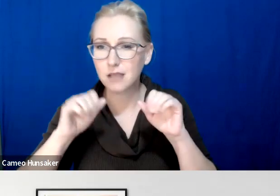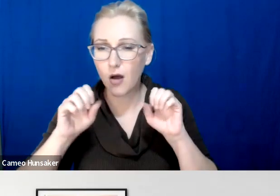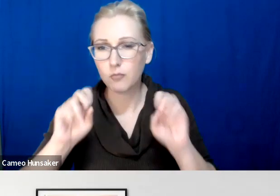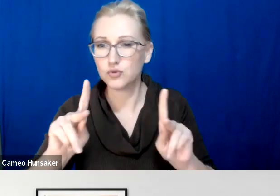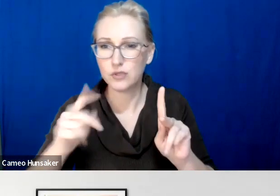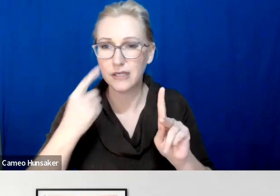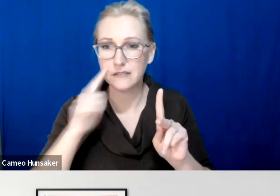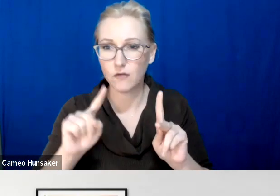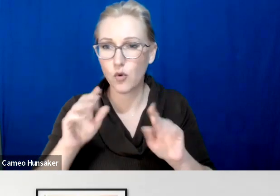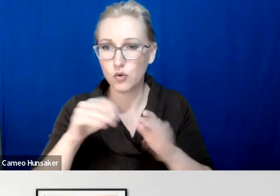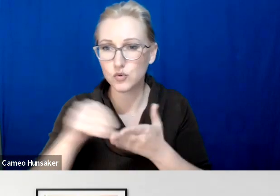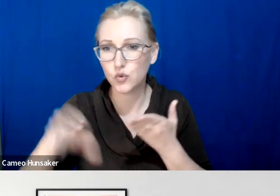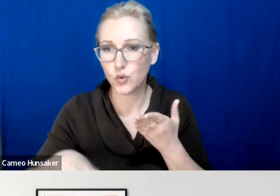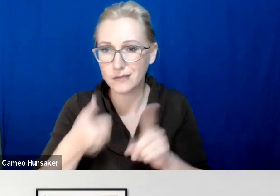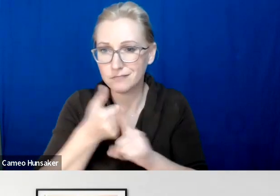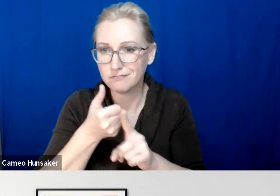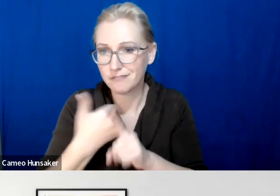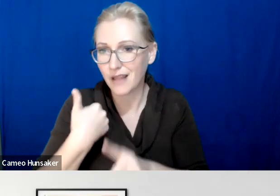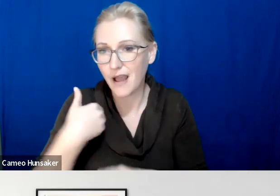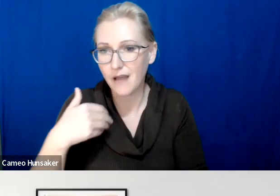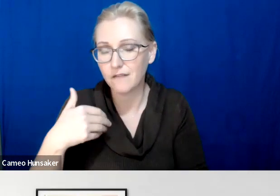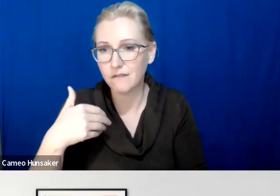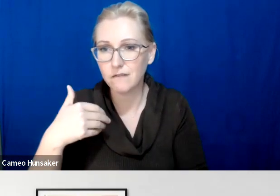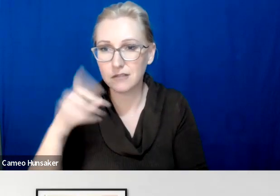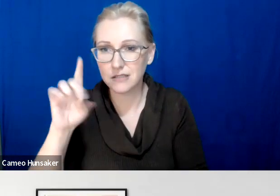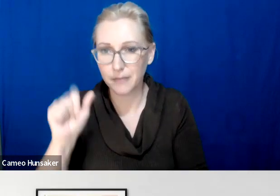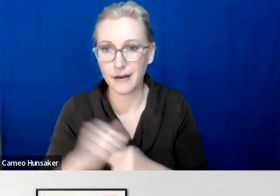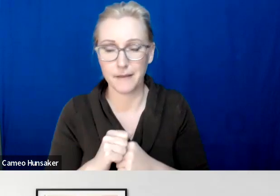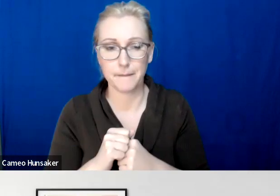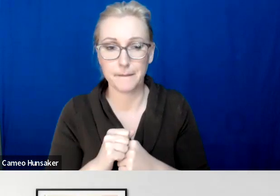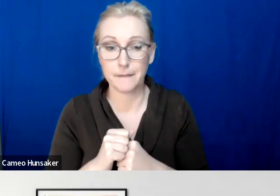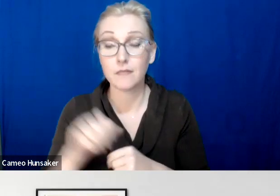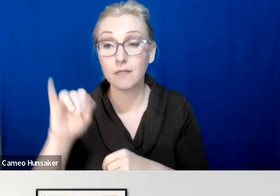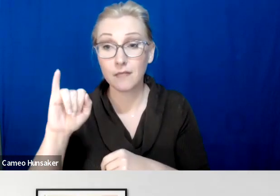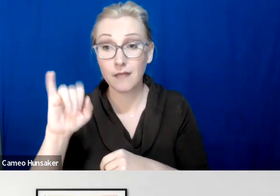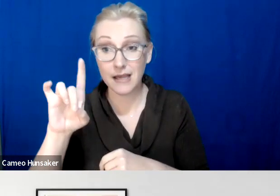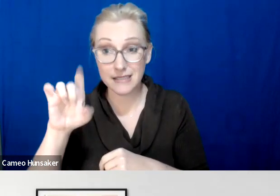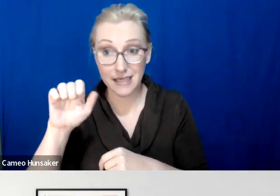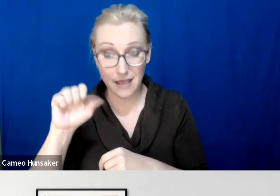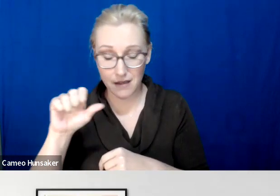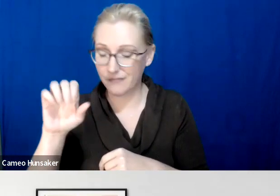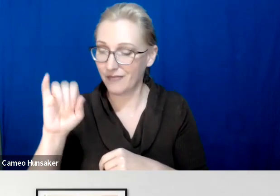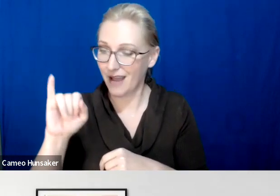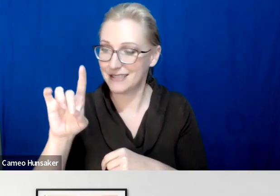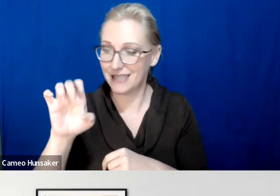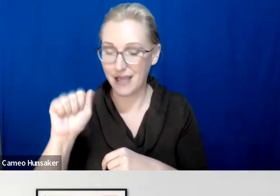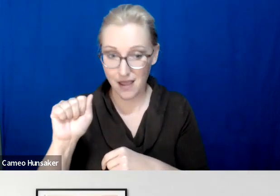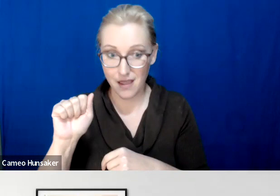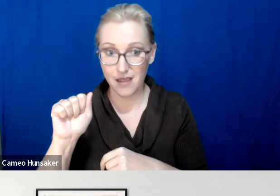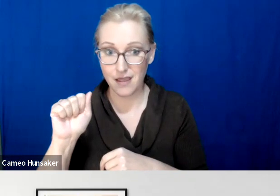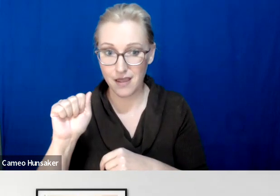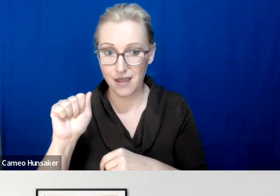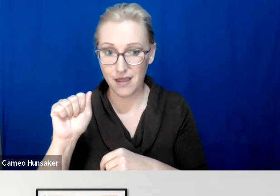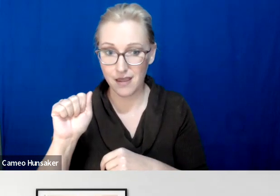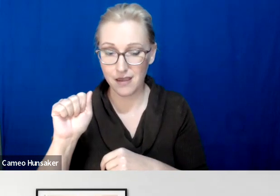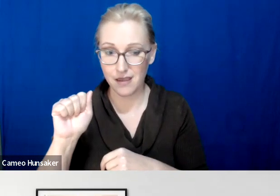So one thing to consider is that IDEA does include, under the concept